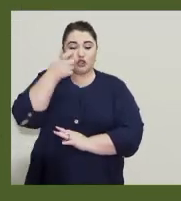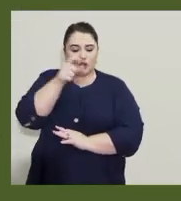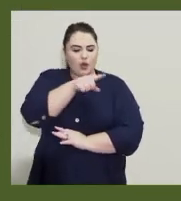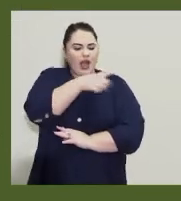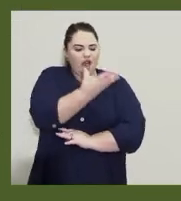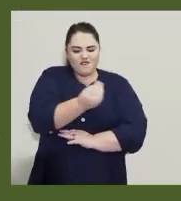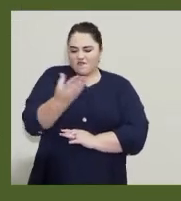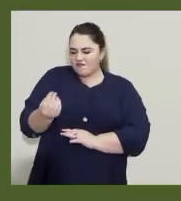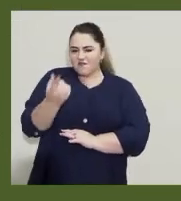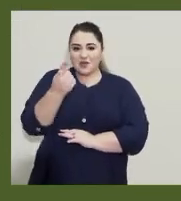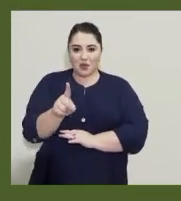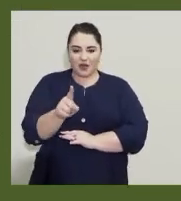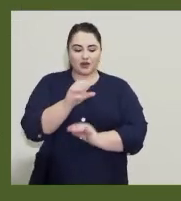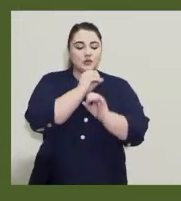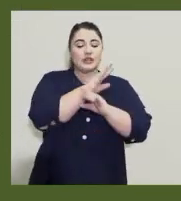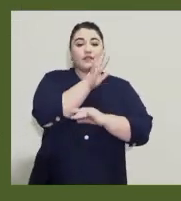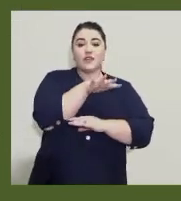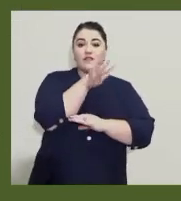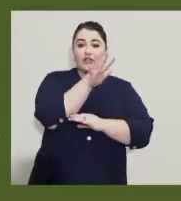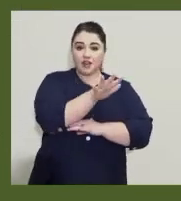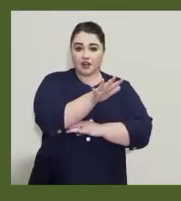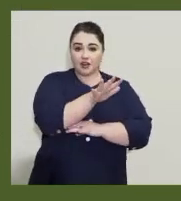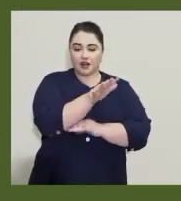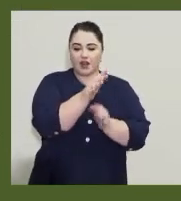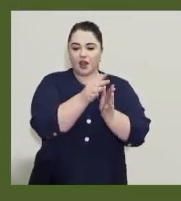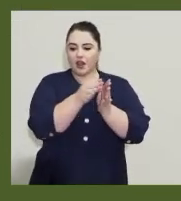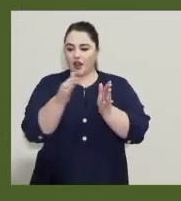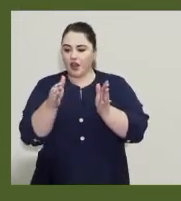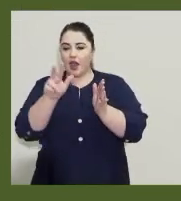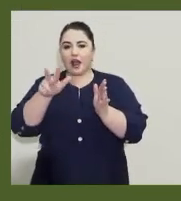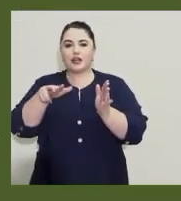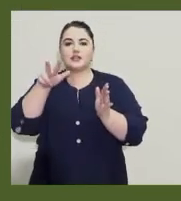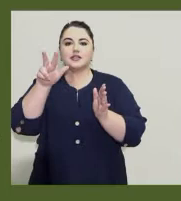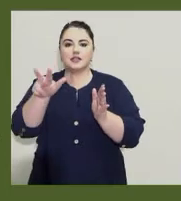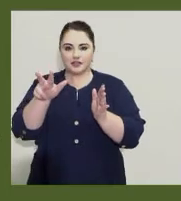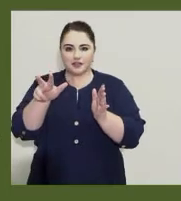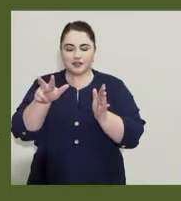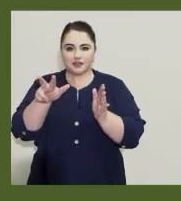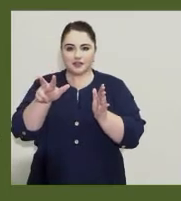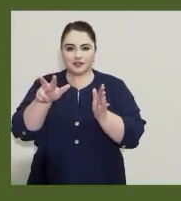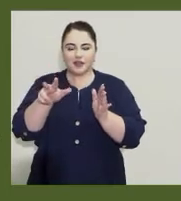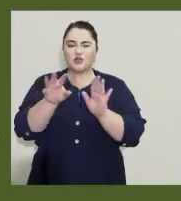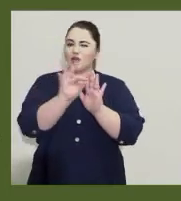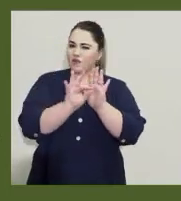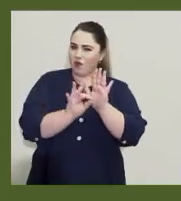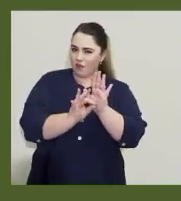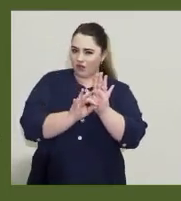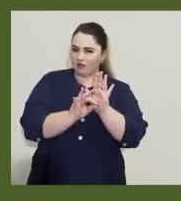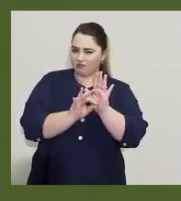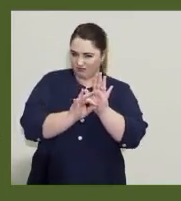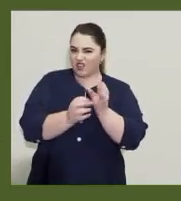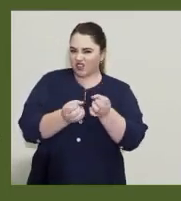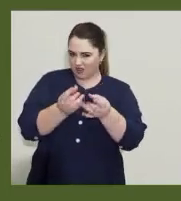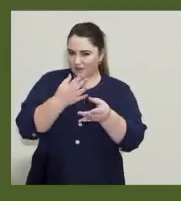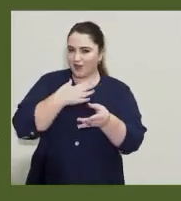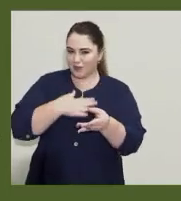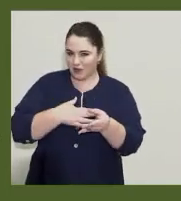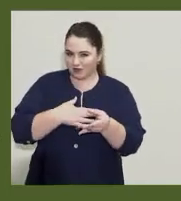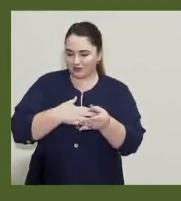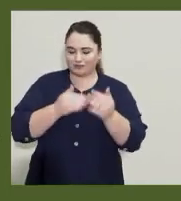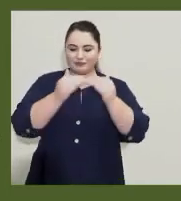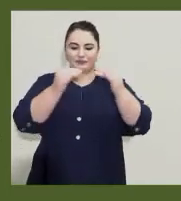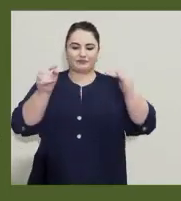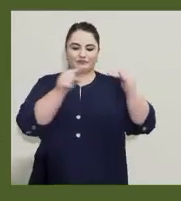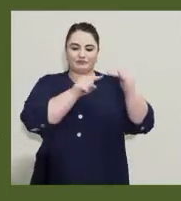must look at what we have here. We started at 15 and we went to 18. So here's a little formula I want to give